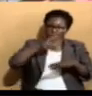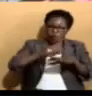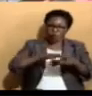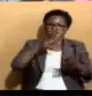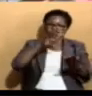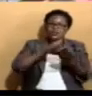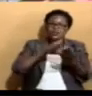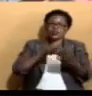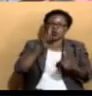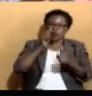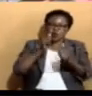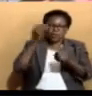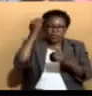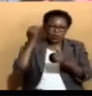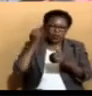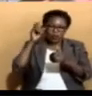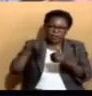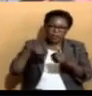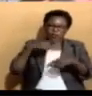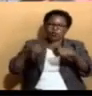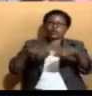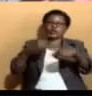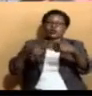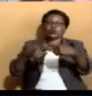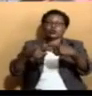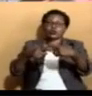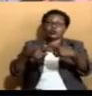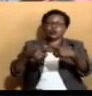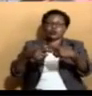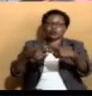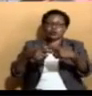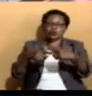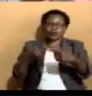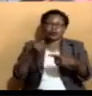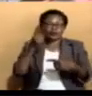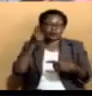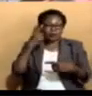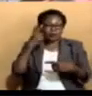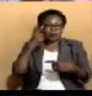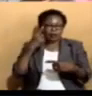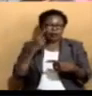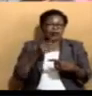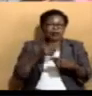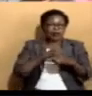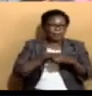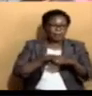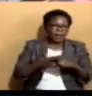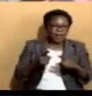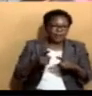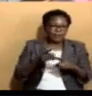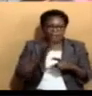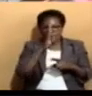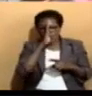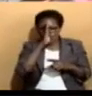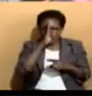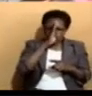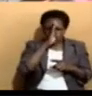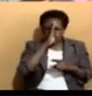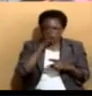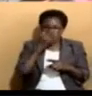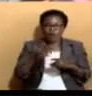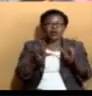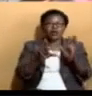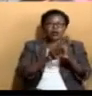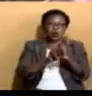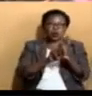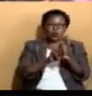the court ought to continue to hold. Otherwise, the uncertainty of the law